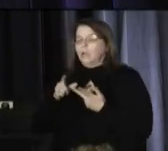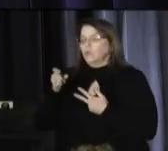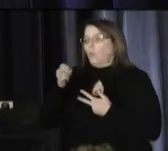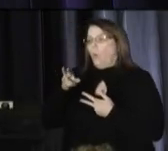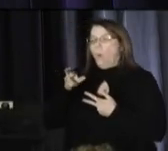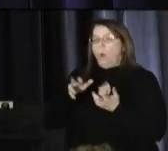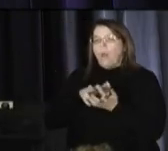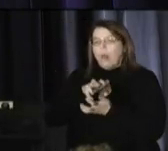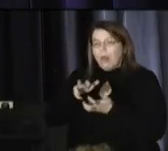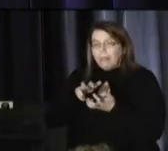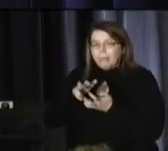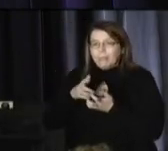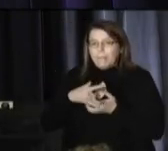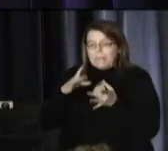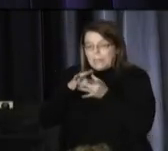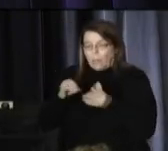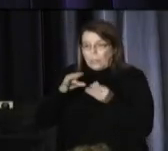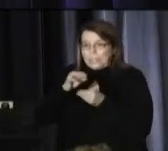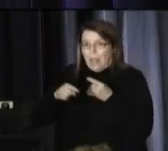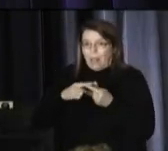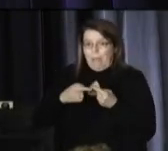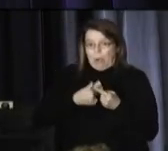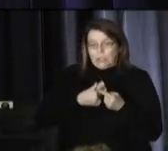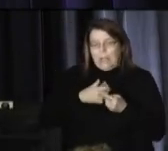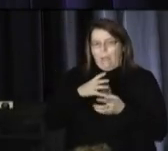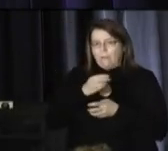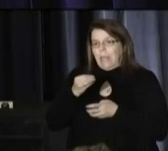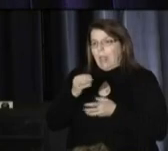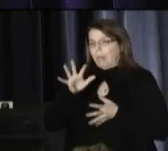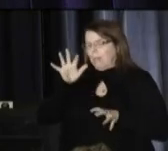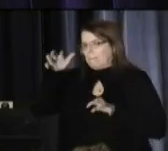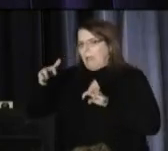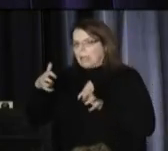about ourselves and the monsters we make of ourselves, yeah?